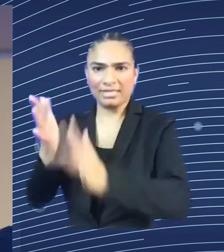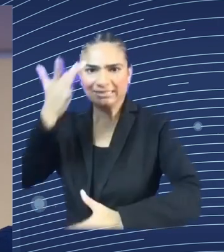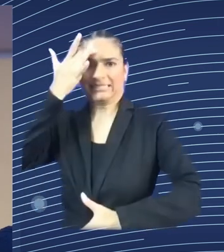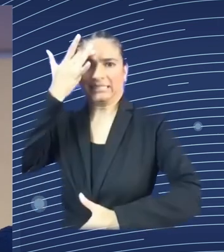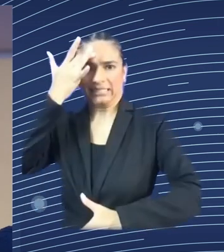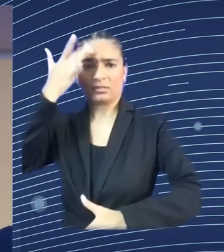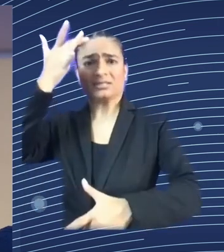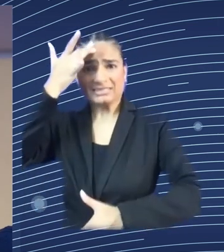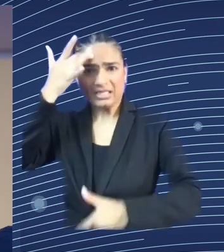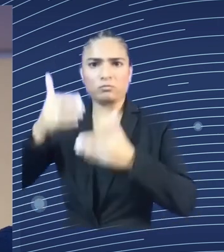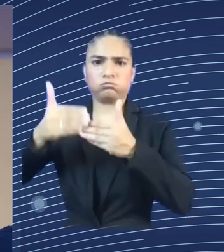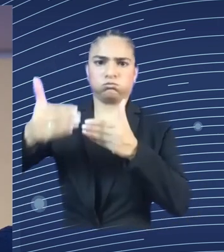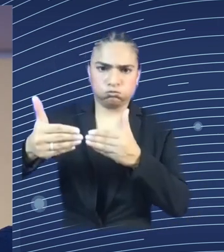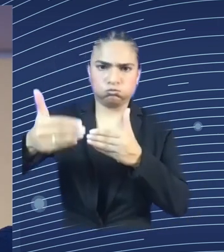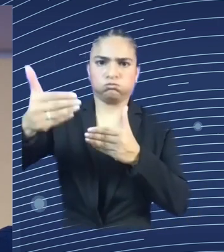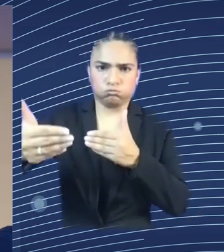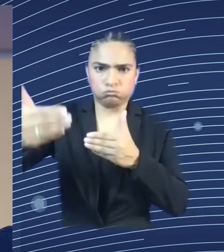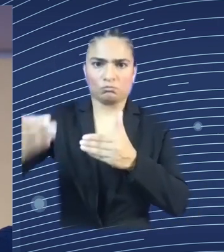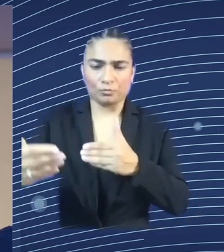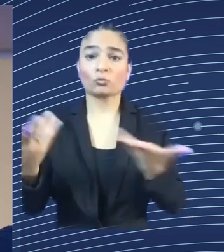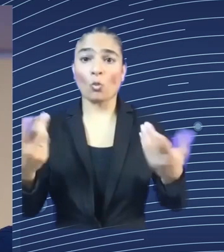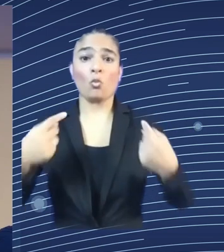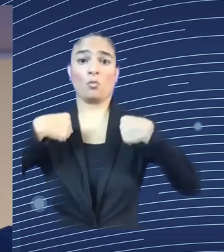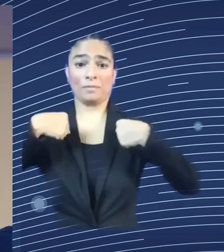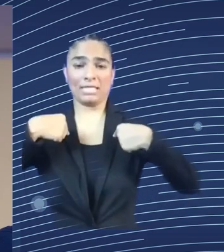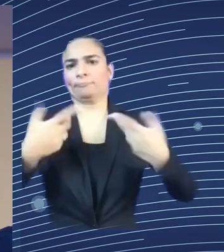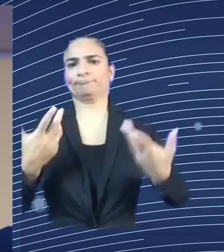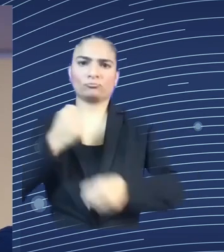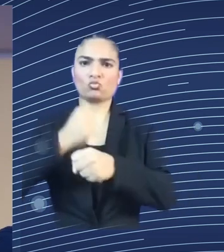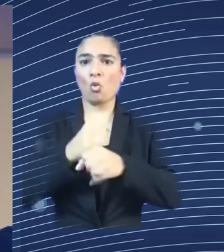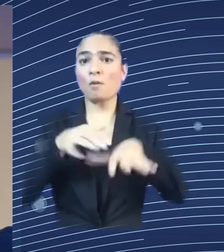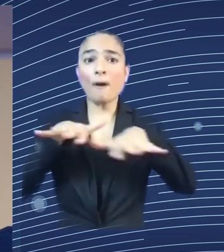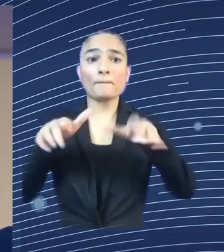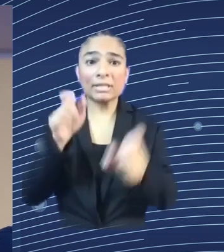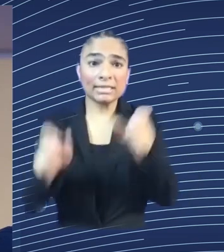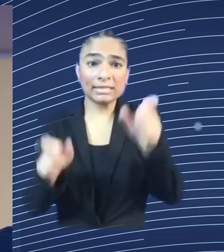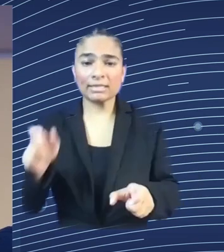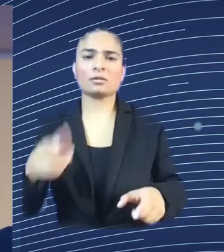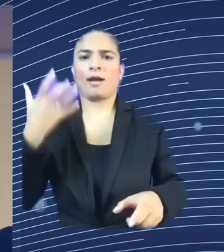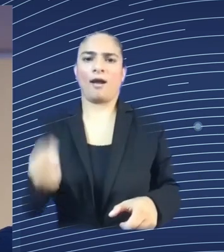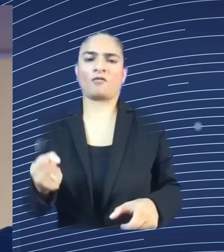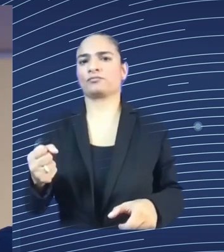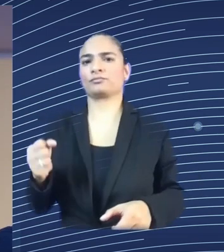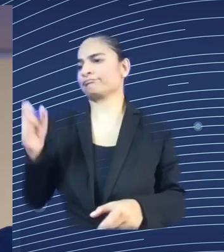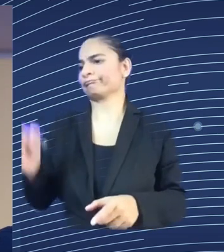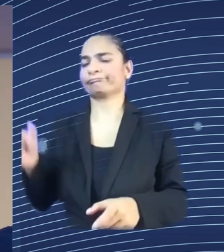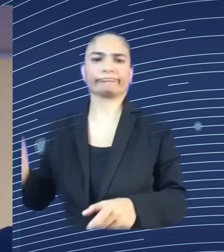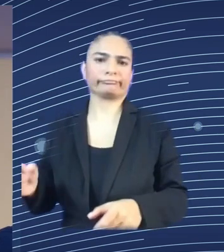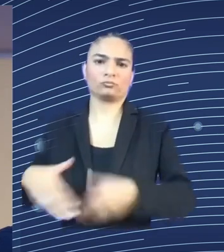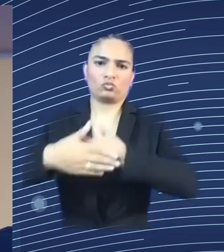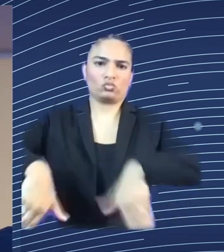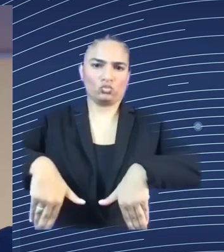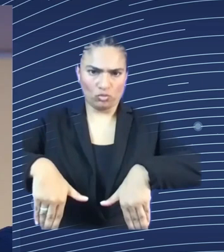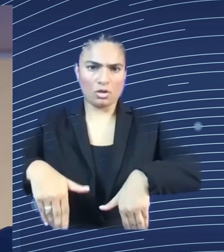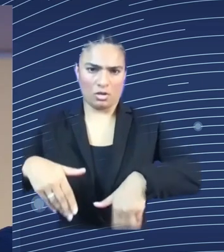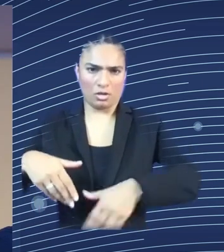then providing the analysis and providing like a space of discussion that what does this mean for my field and for my